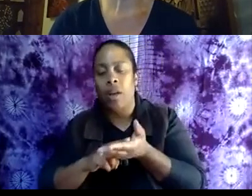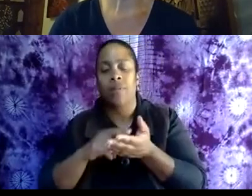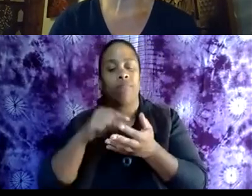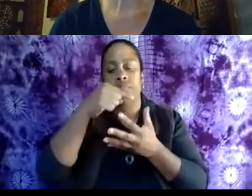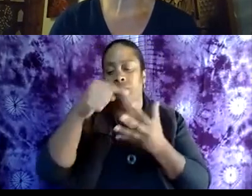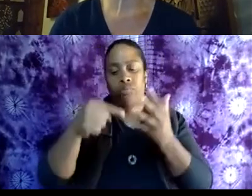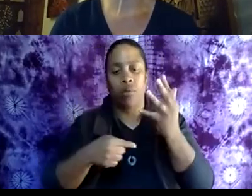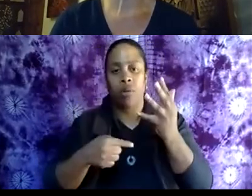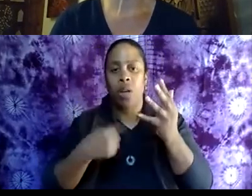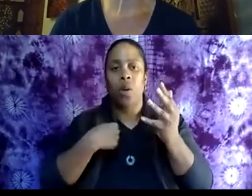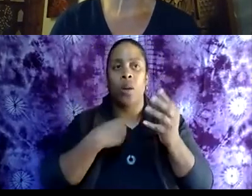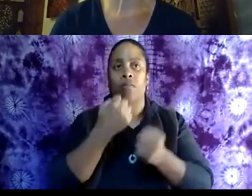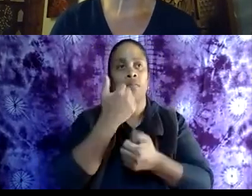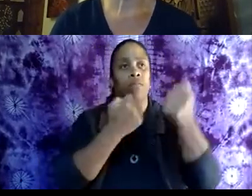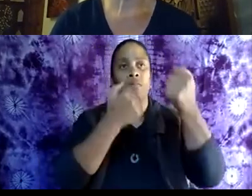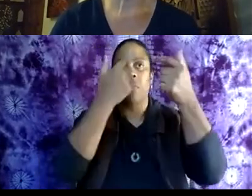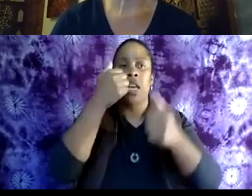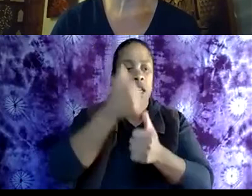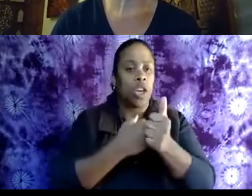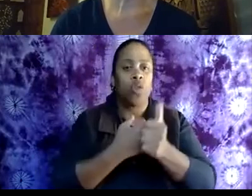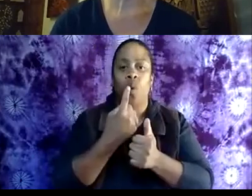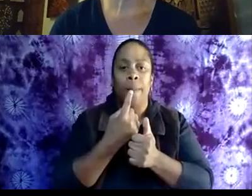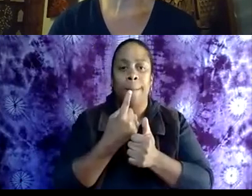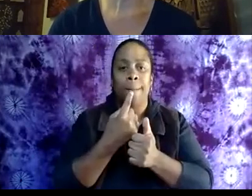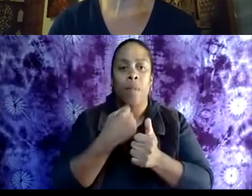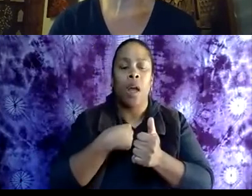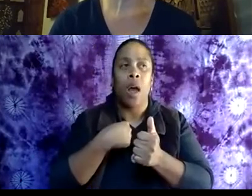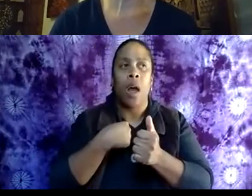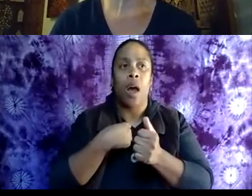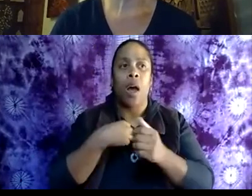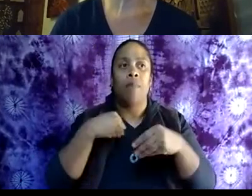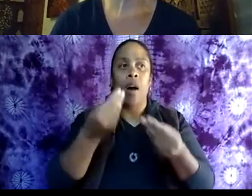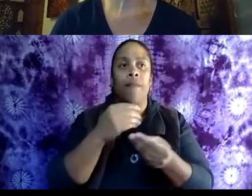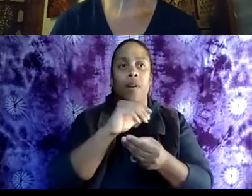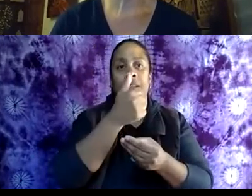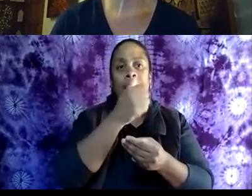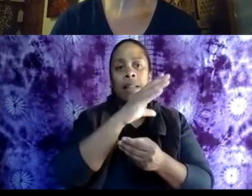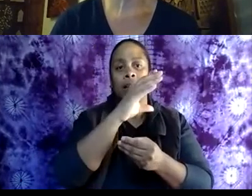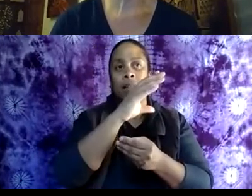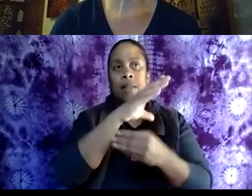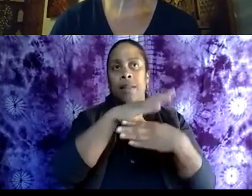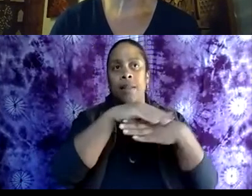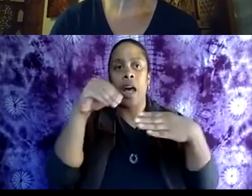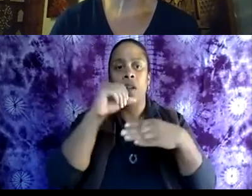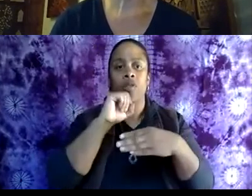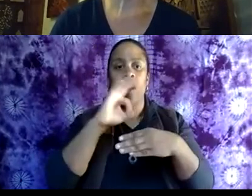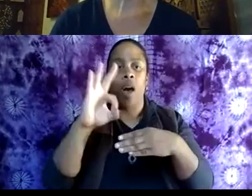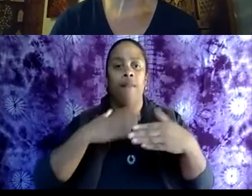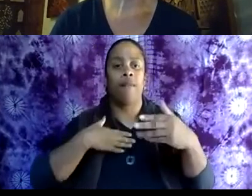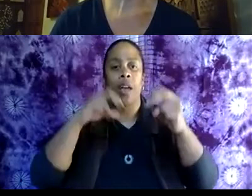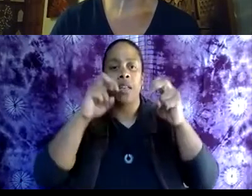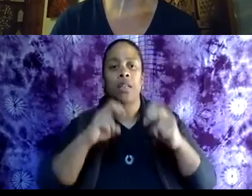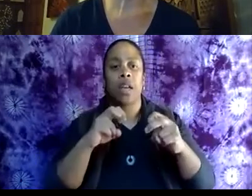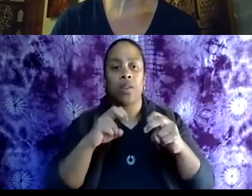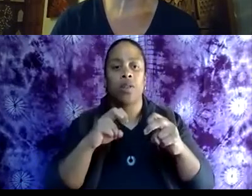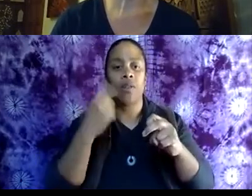we go through on an individual basis. So I am offering $10 off on my sessions for anyone who was watching